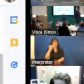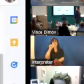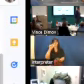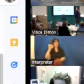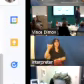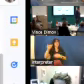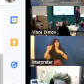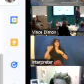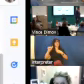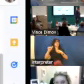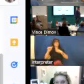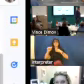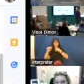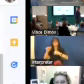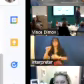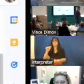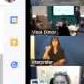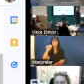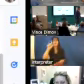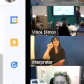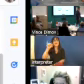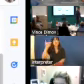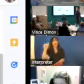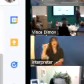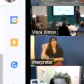We can't hear you, but we see you yelling at your phone. That's